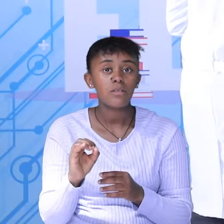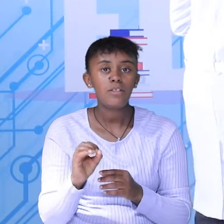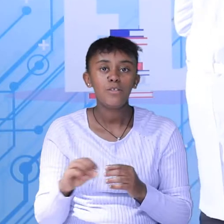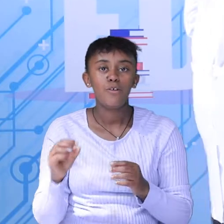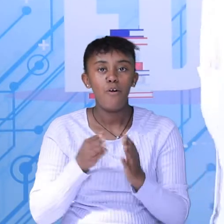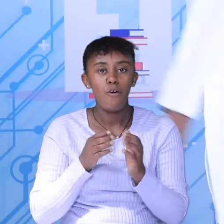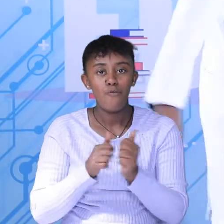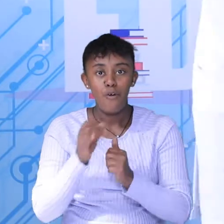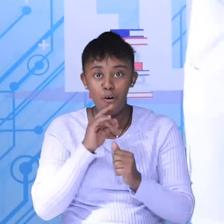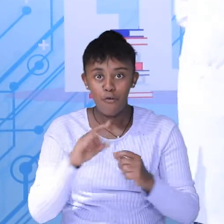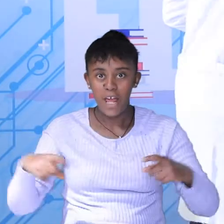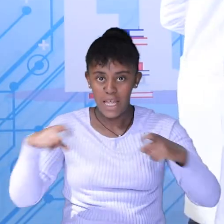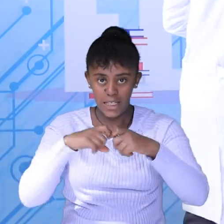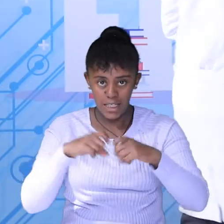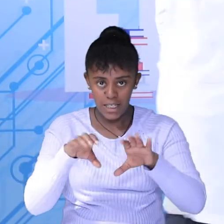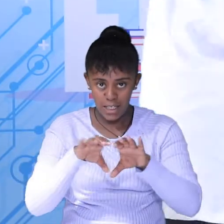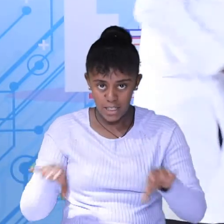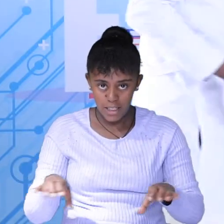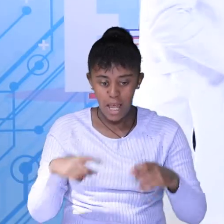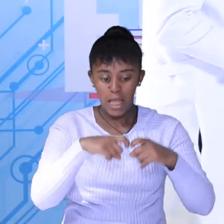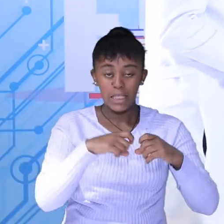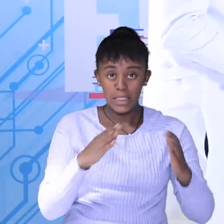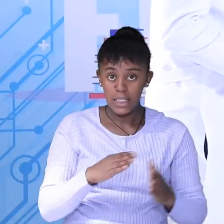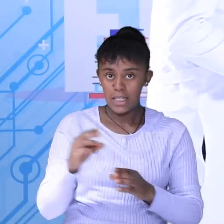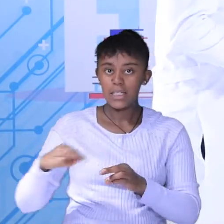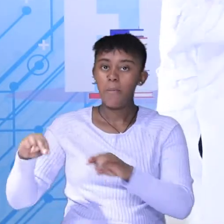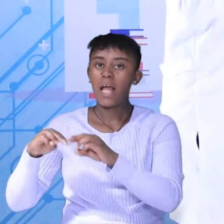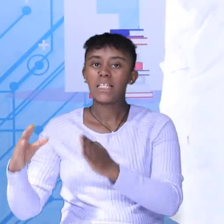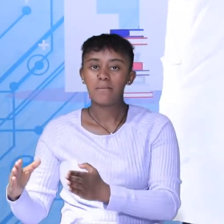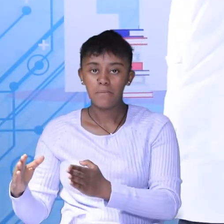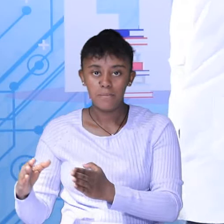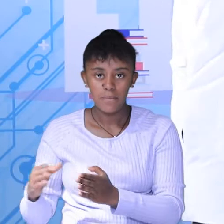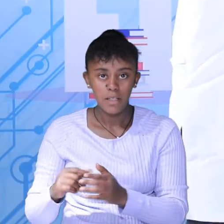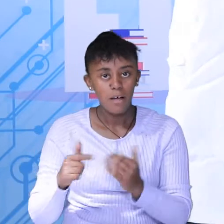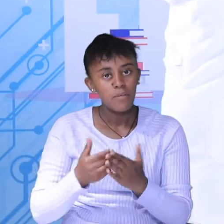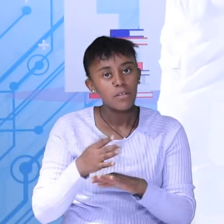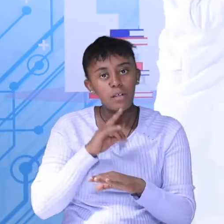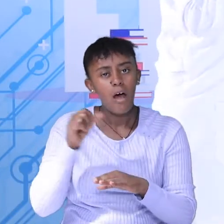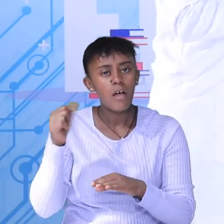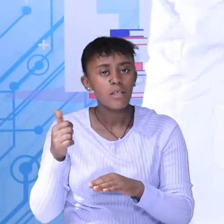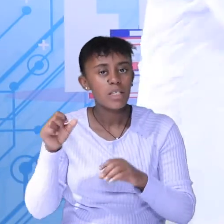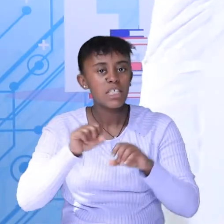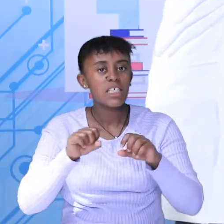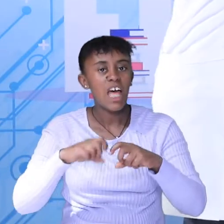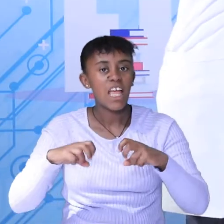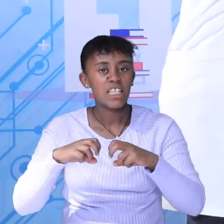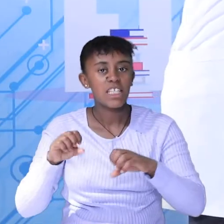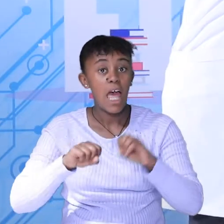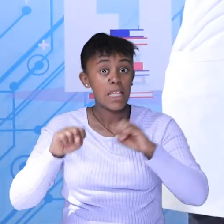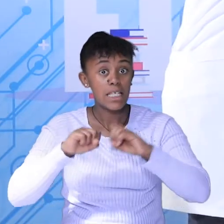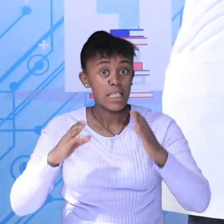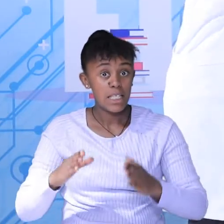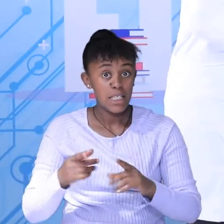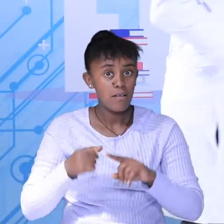Using flow of electric current. This is electricity and this is magnetism. So after that, other scientists start to ask the